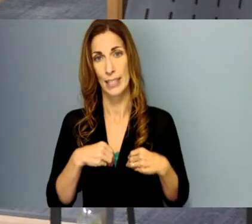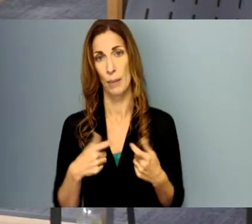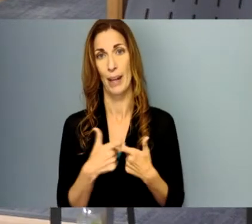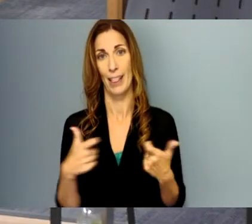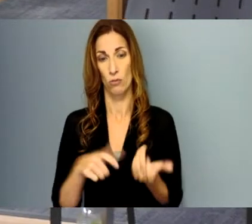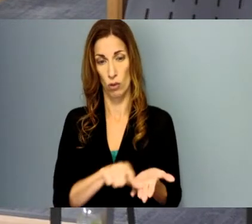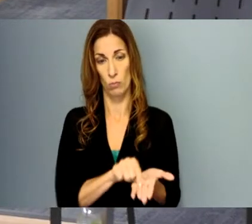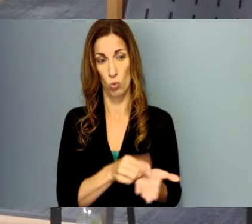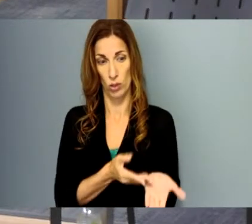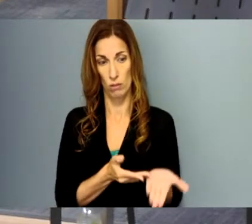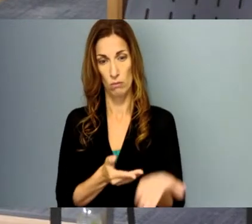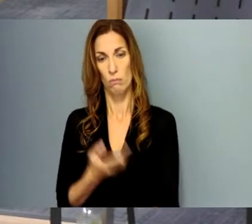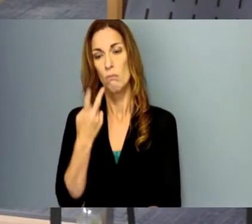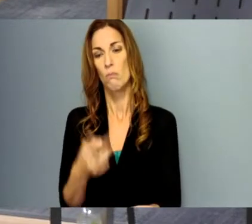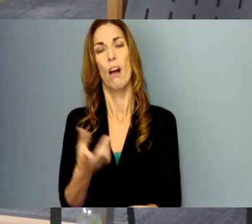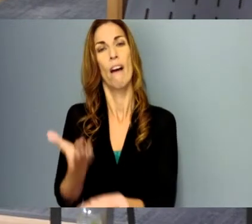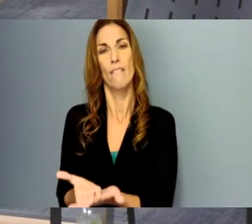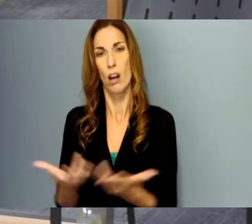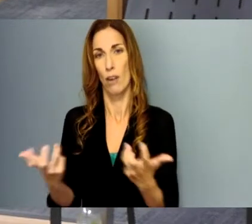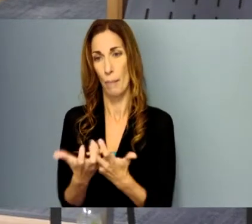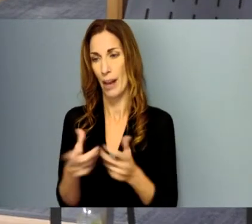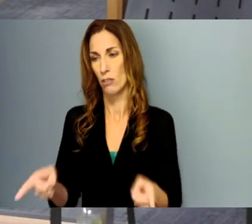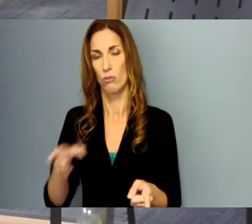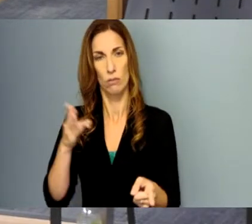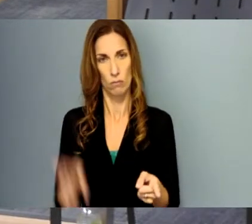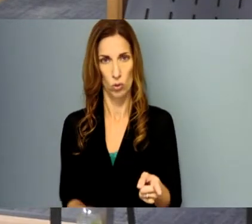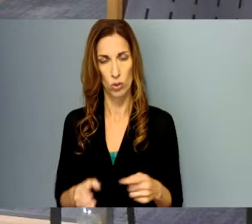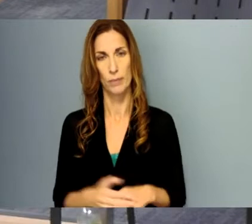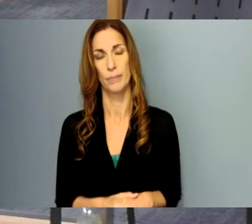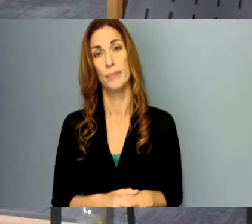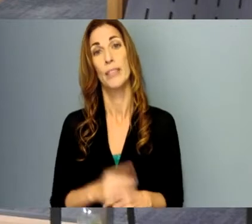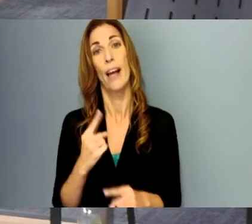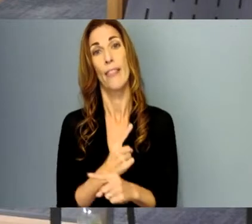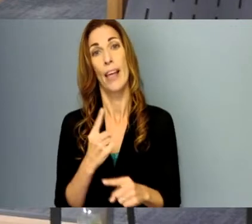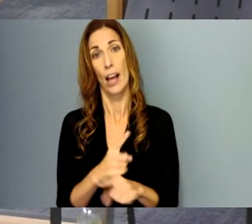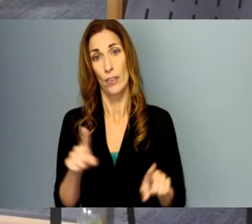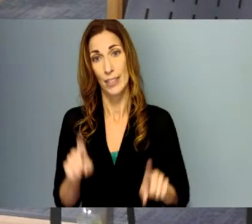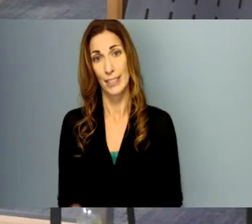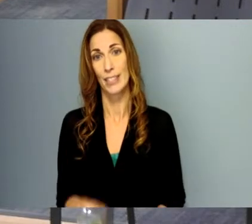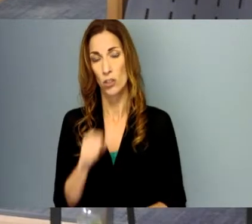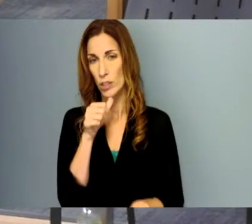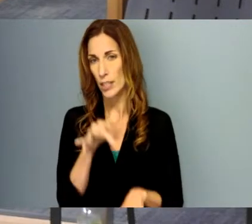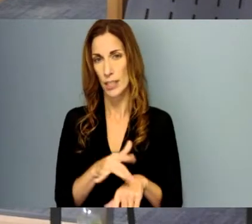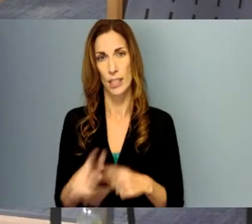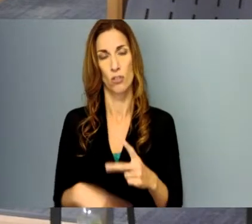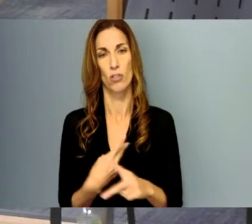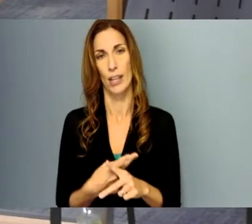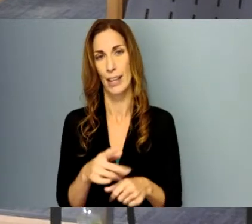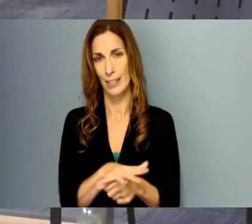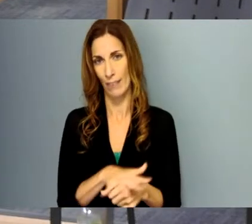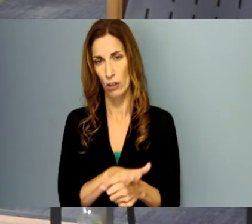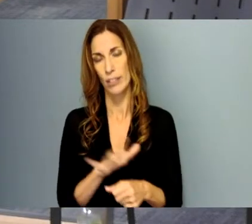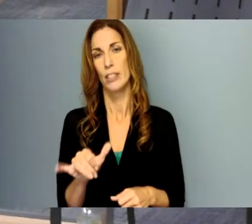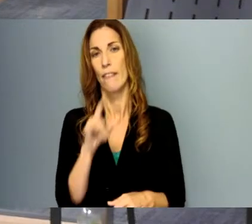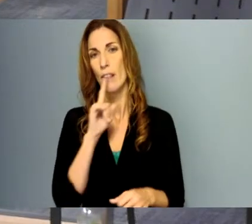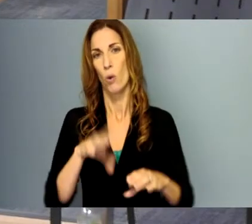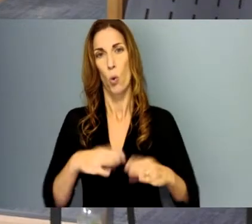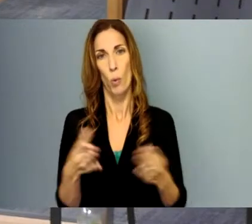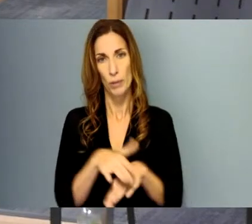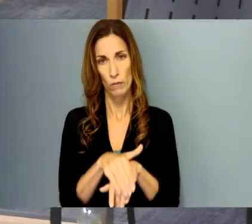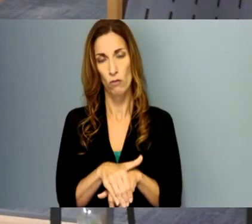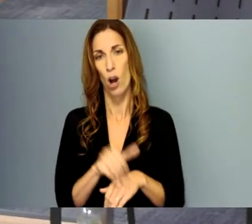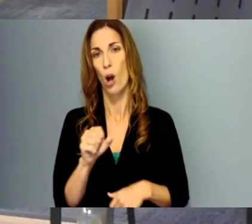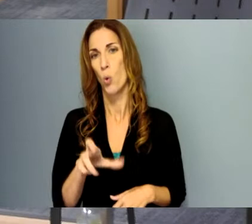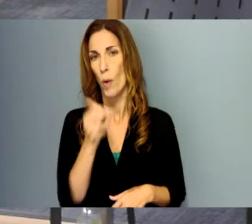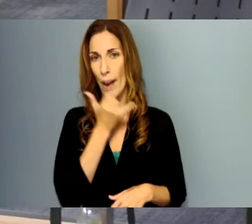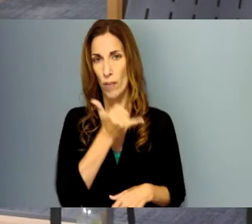output without verifying a paper match. The accuracy testing does not touch the kind of areas that are open to fraud or